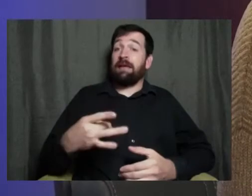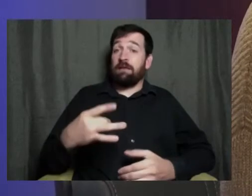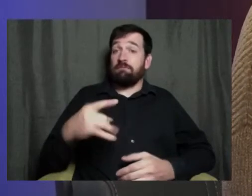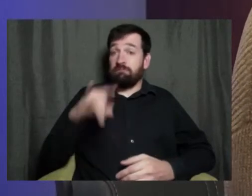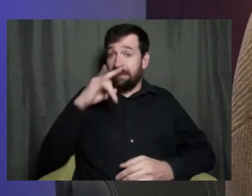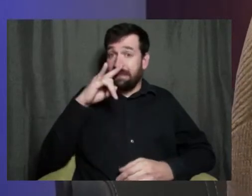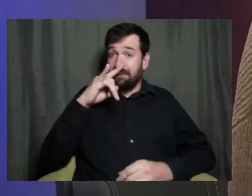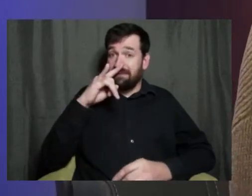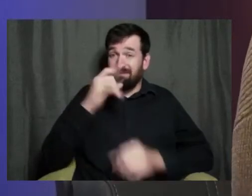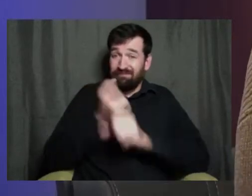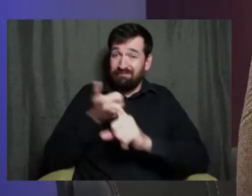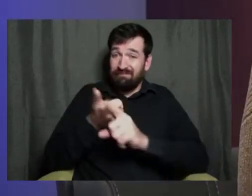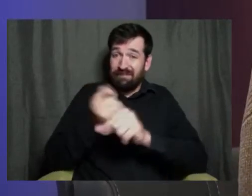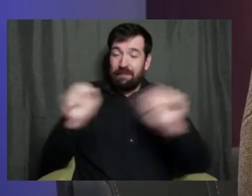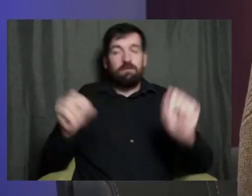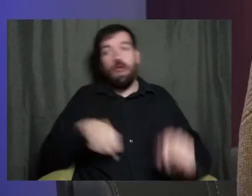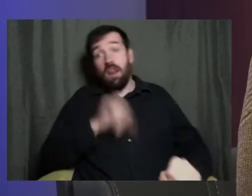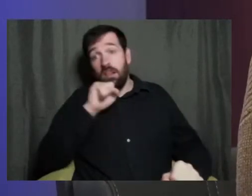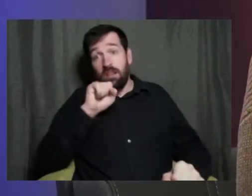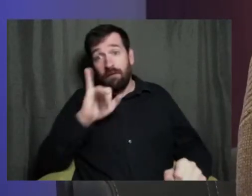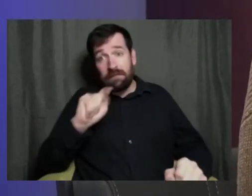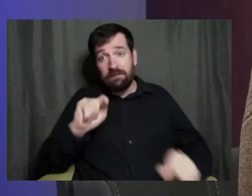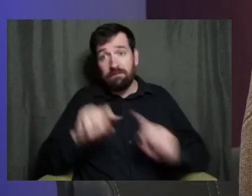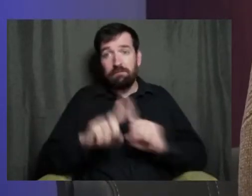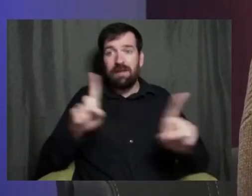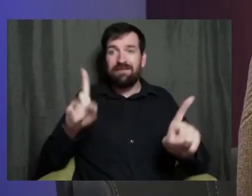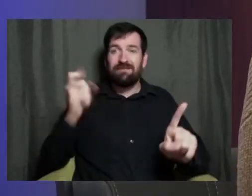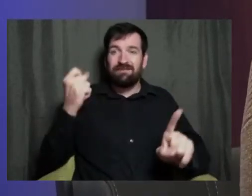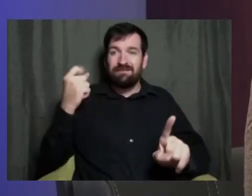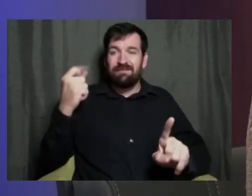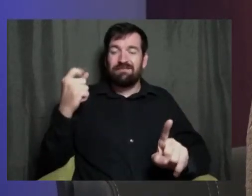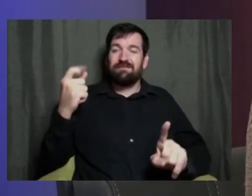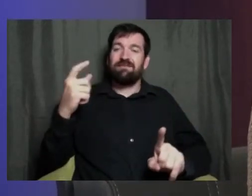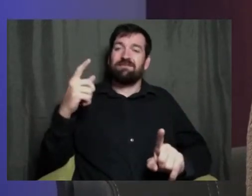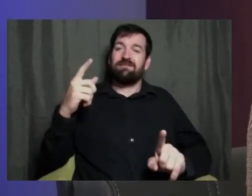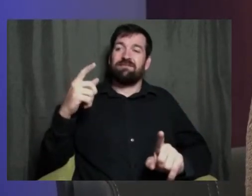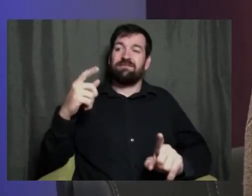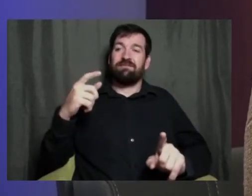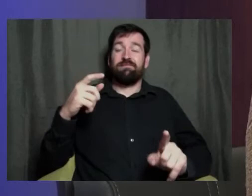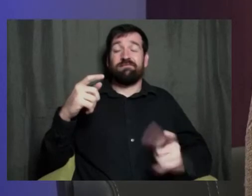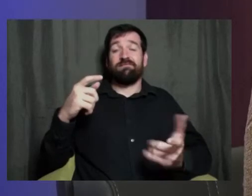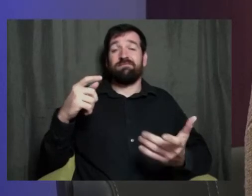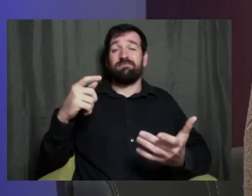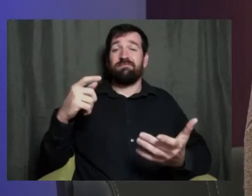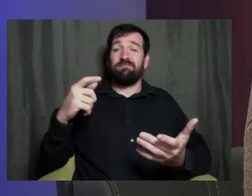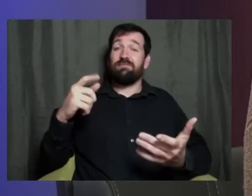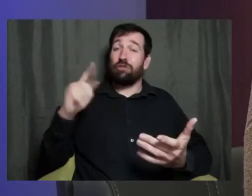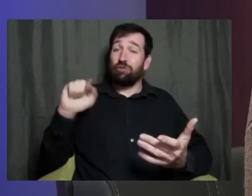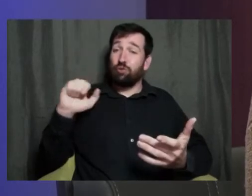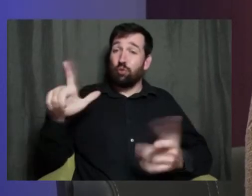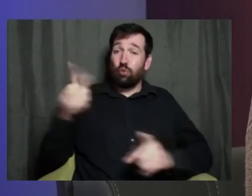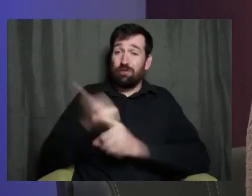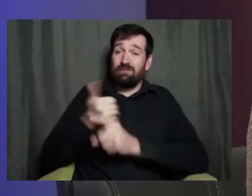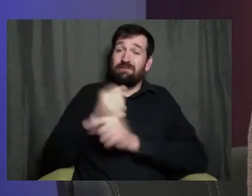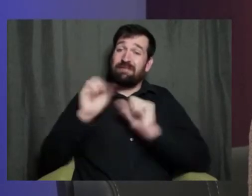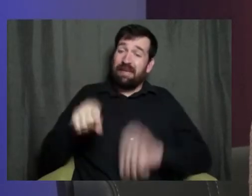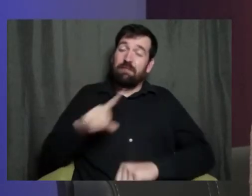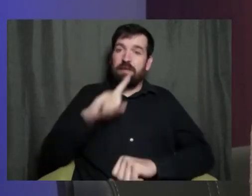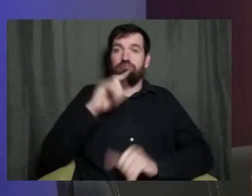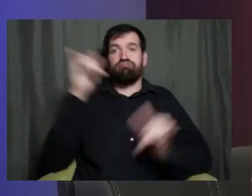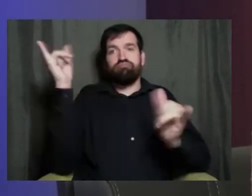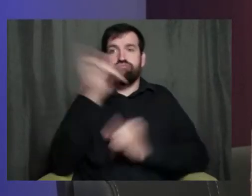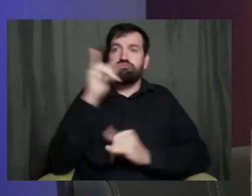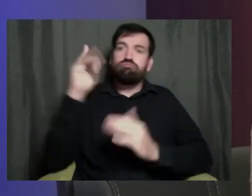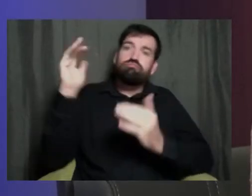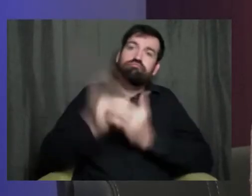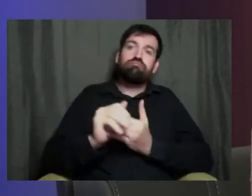idea of keeping our kids safe. But we know that there's going to be a tool very quickly that will really be the ultimate safety tool that our kids should have in their tool bag, and